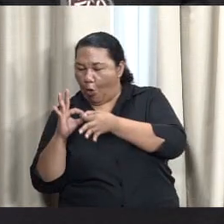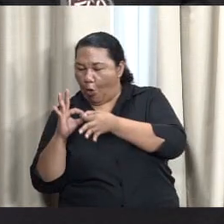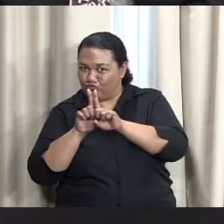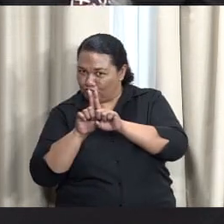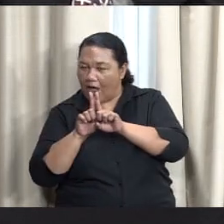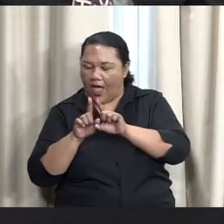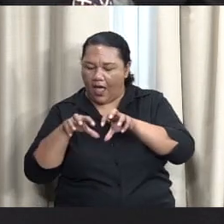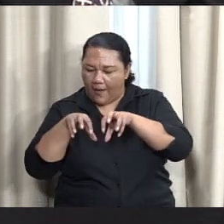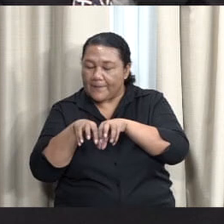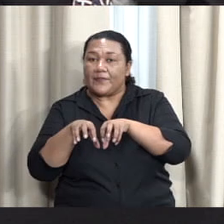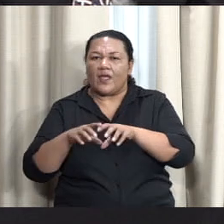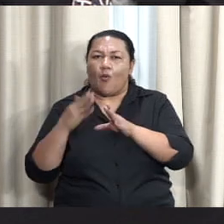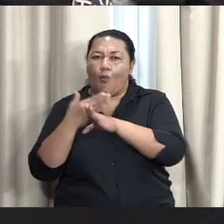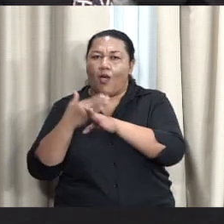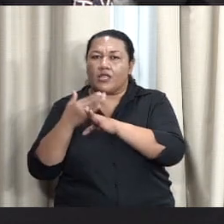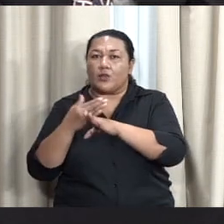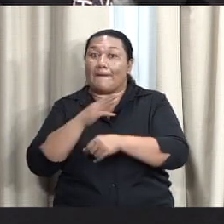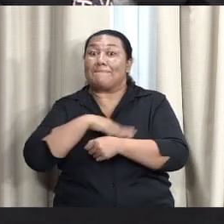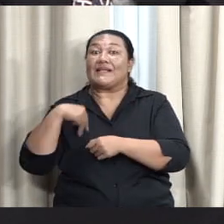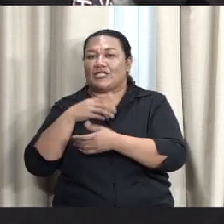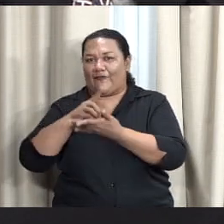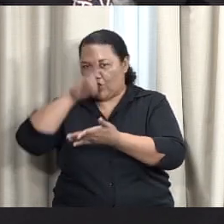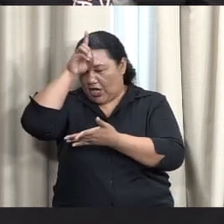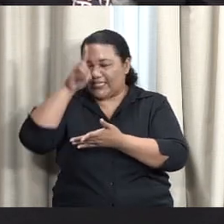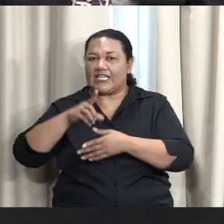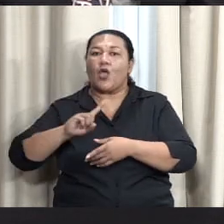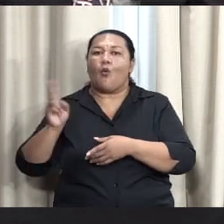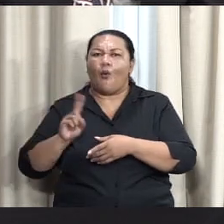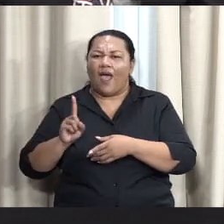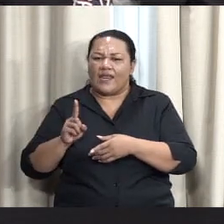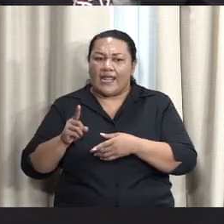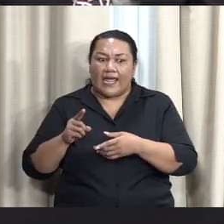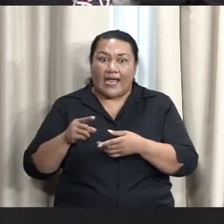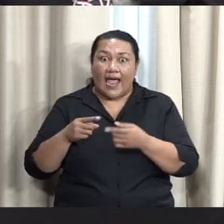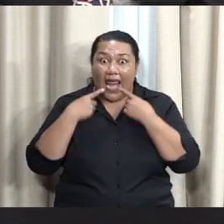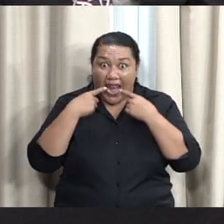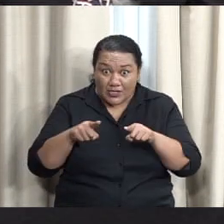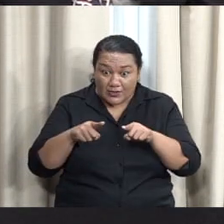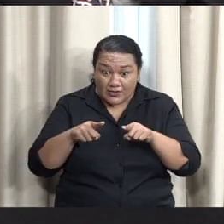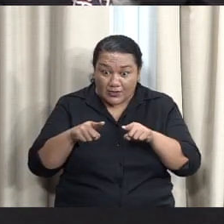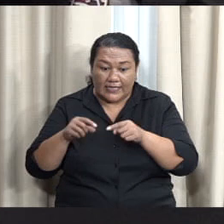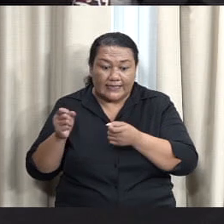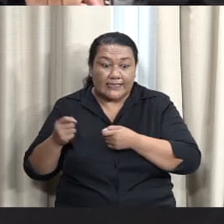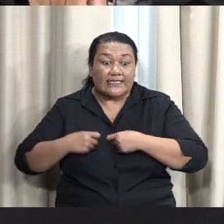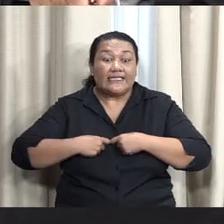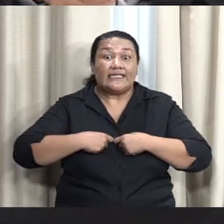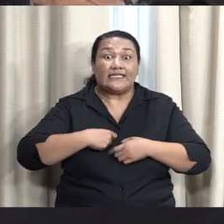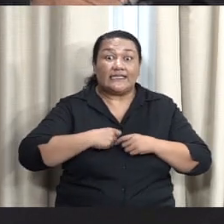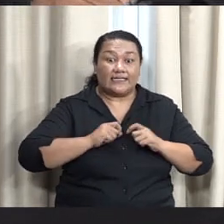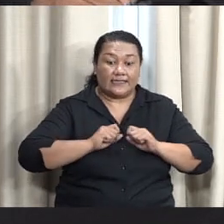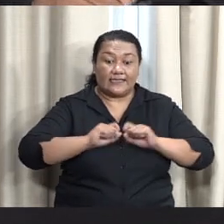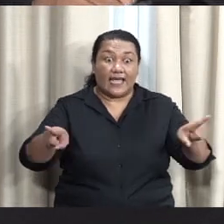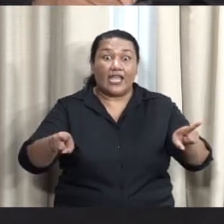for Education. And a circular will be issued to all schools tomorrow on the roles and responsibilities of